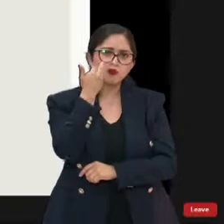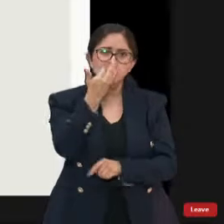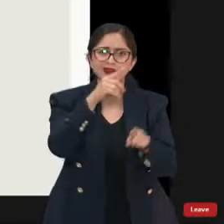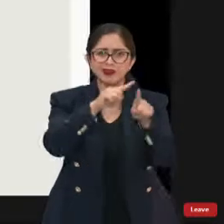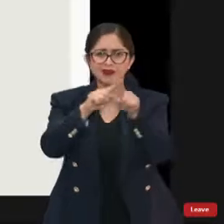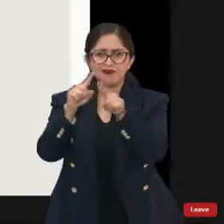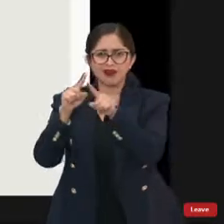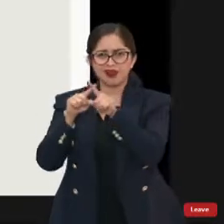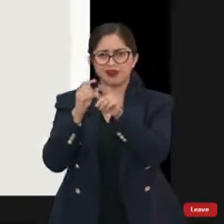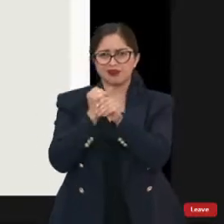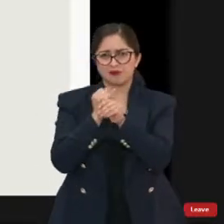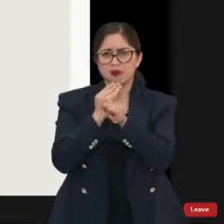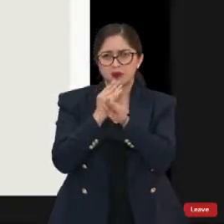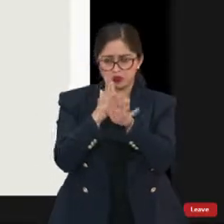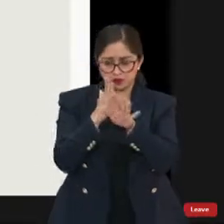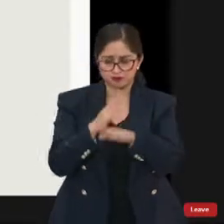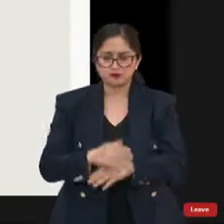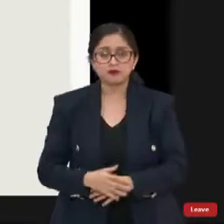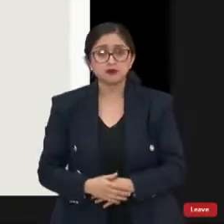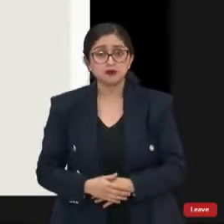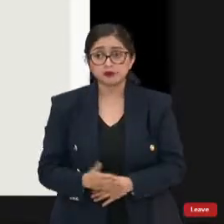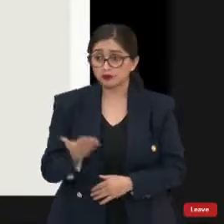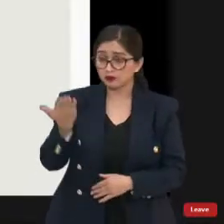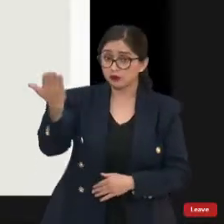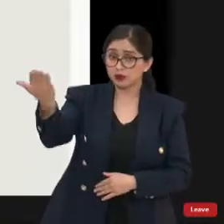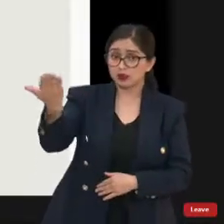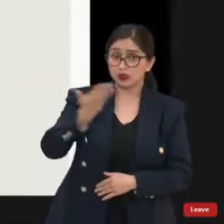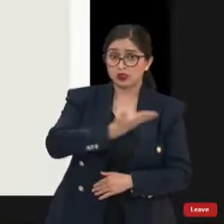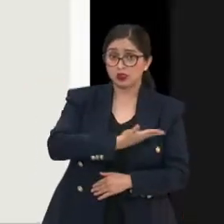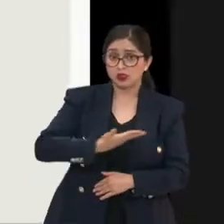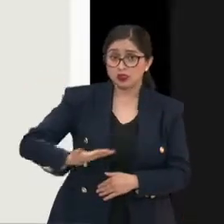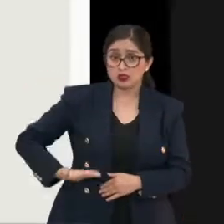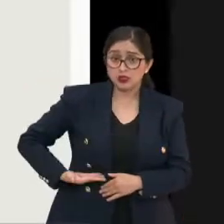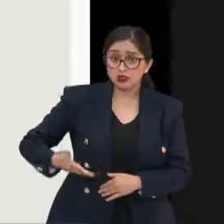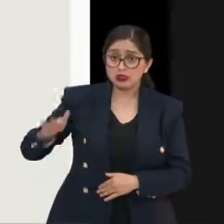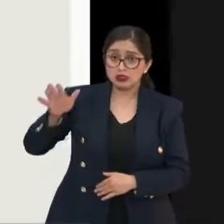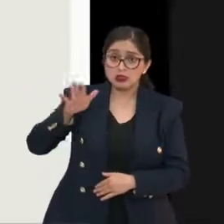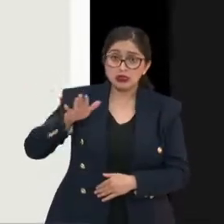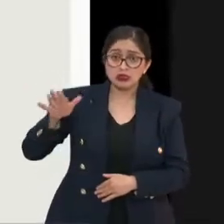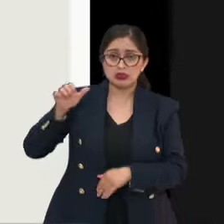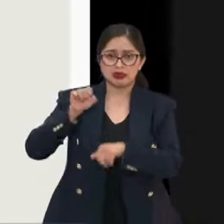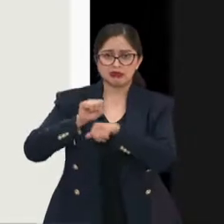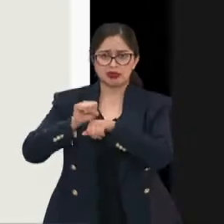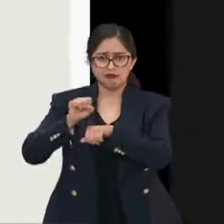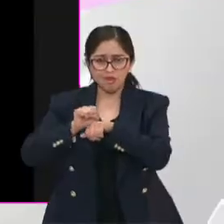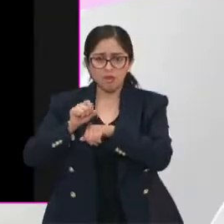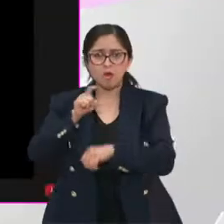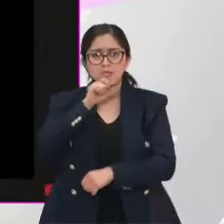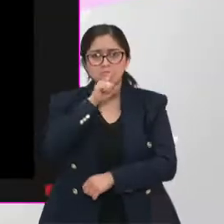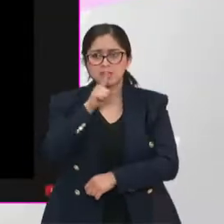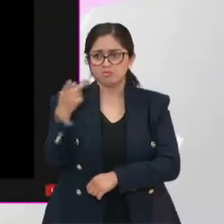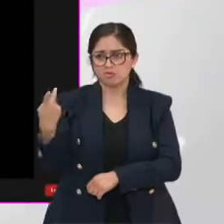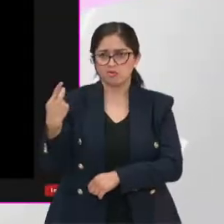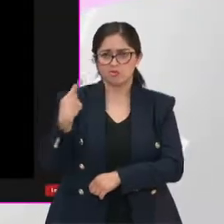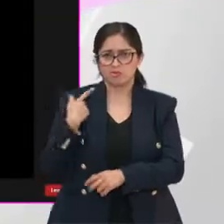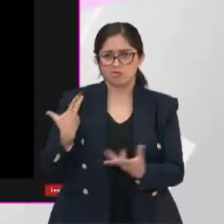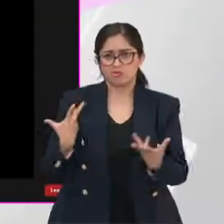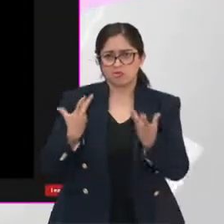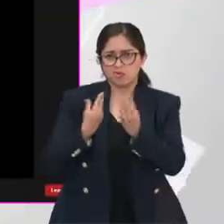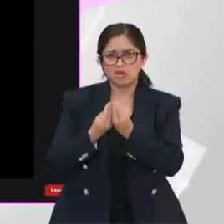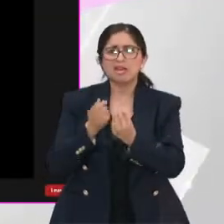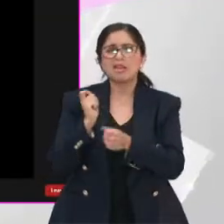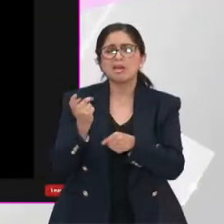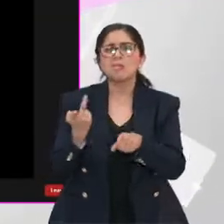some data. So we have heard throughout the presentation by Salvador, the head